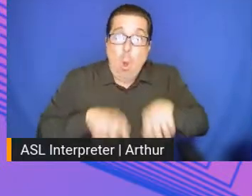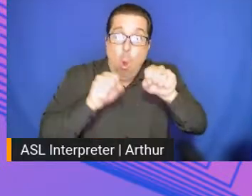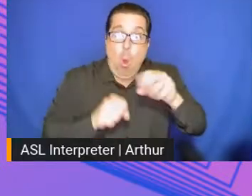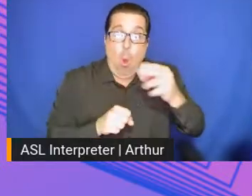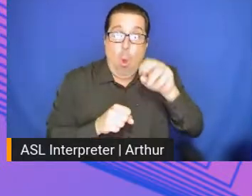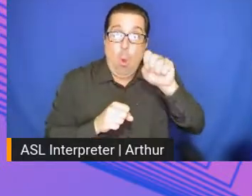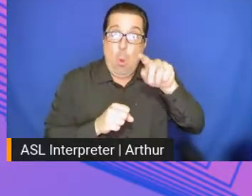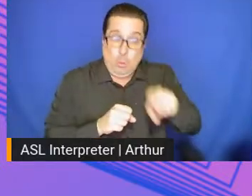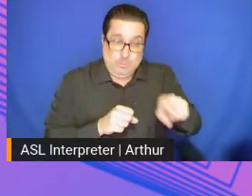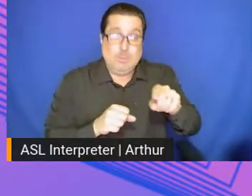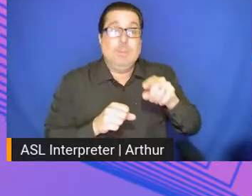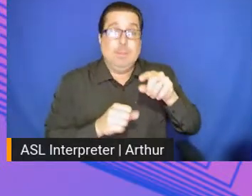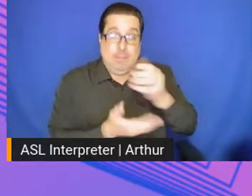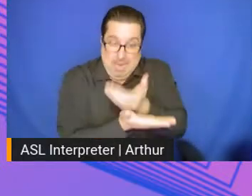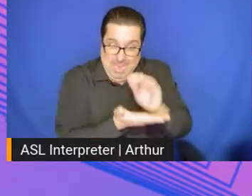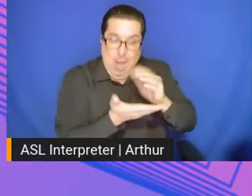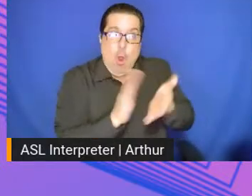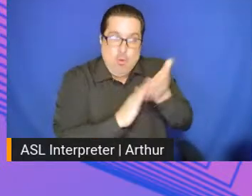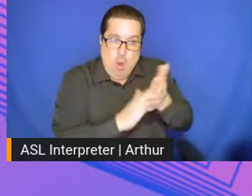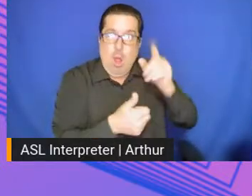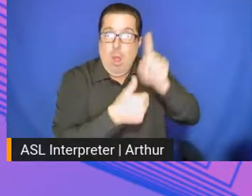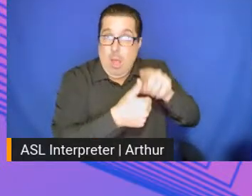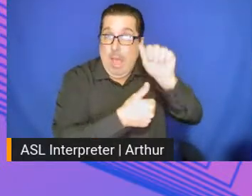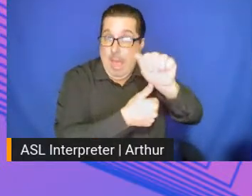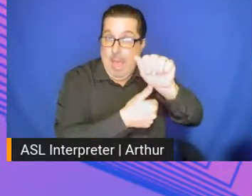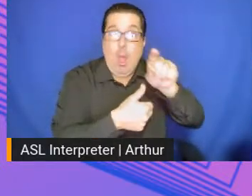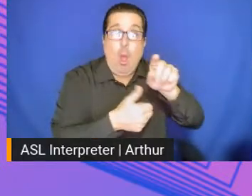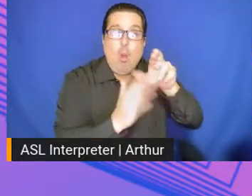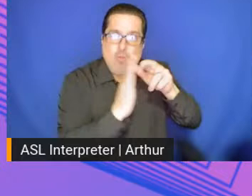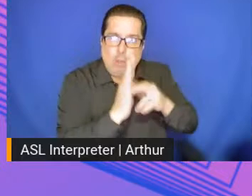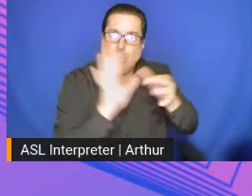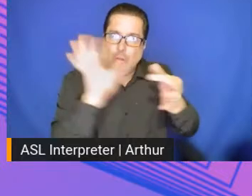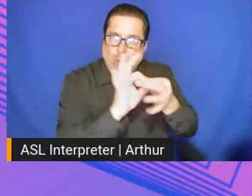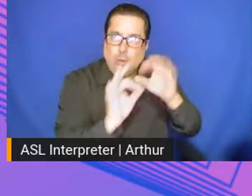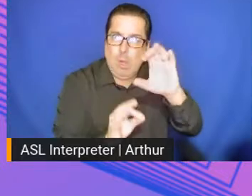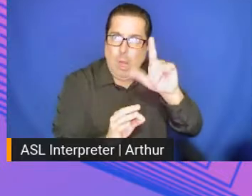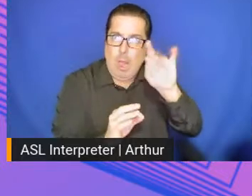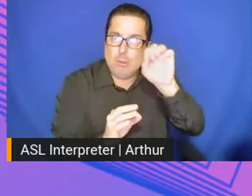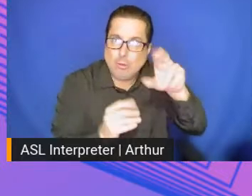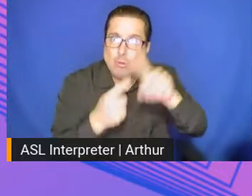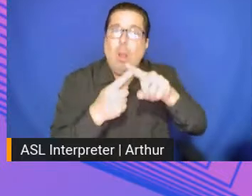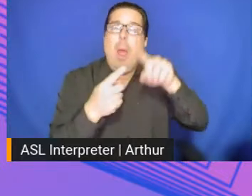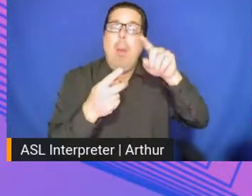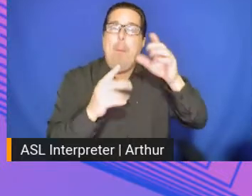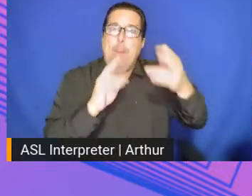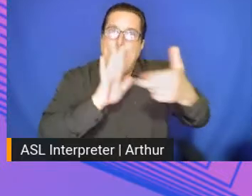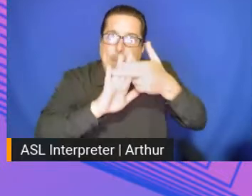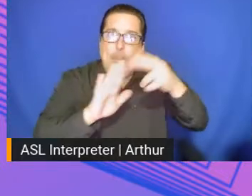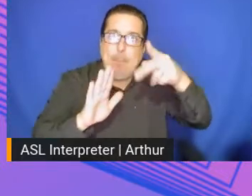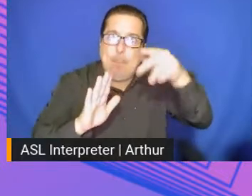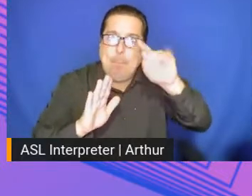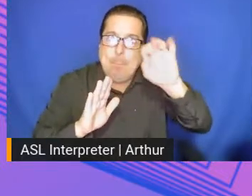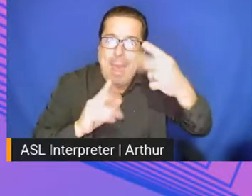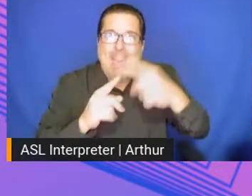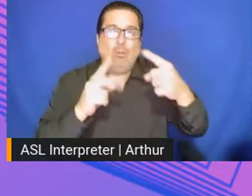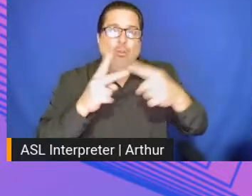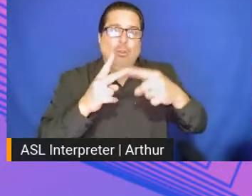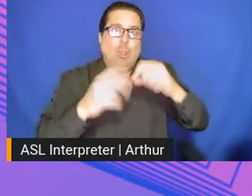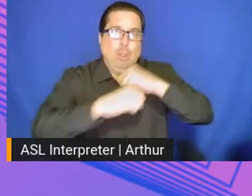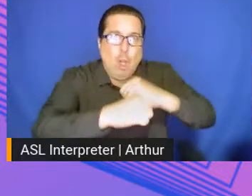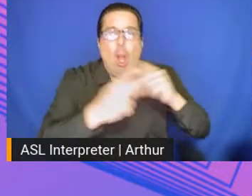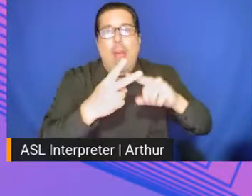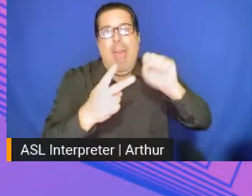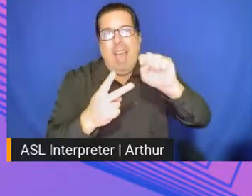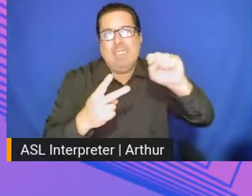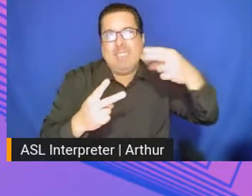on. You'd have to register them to the cluster. You have to think about patching, securing, and SSH access, and all